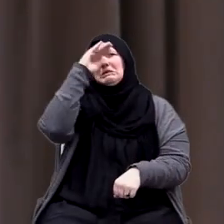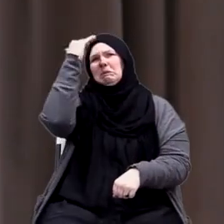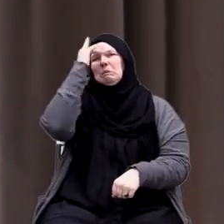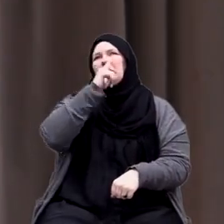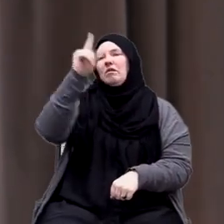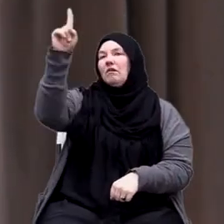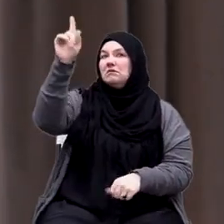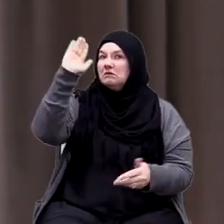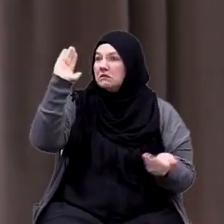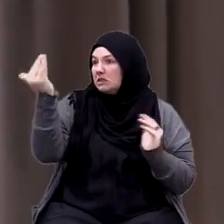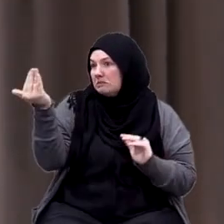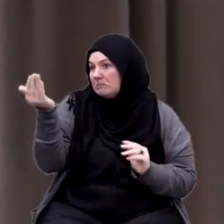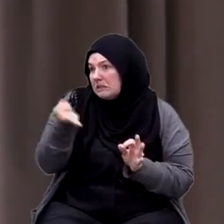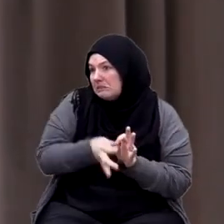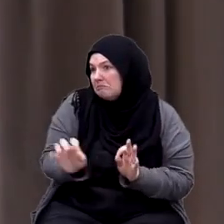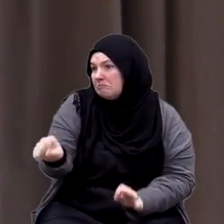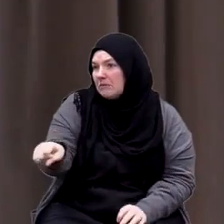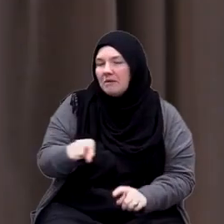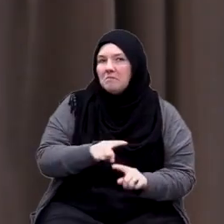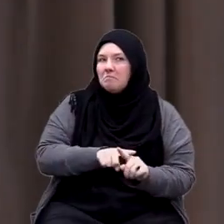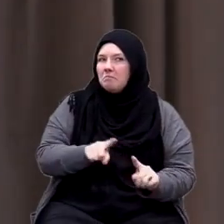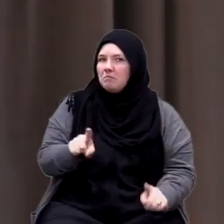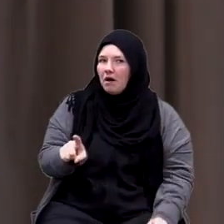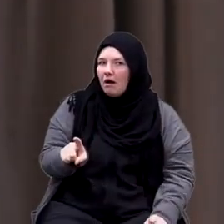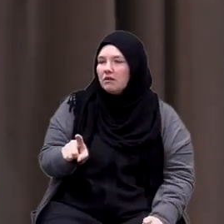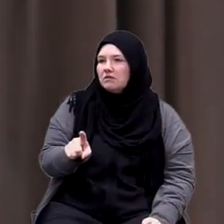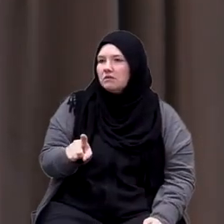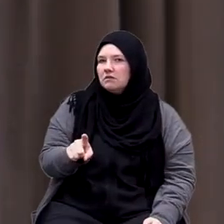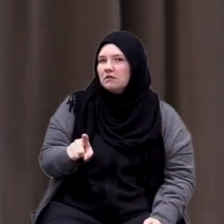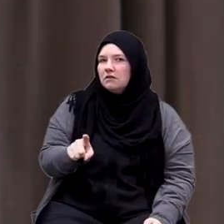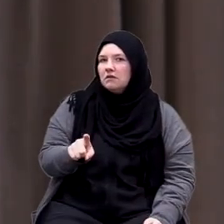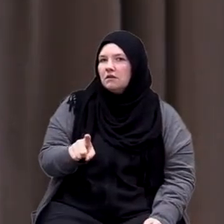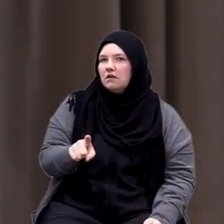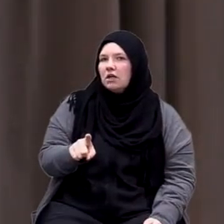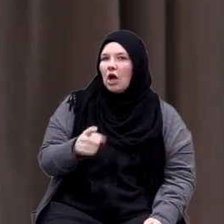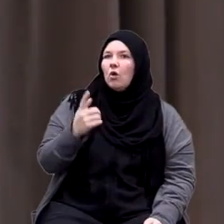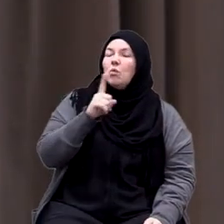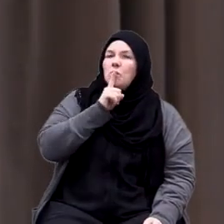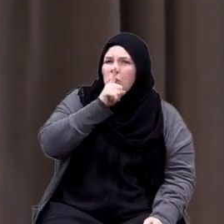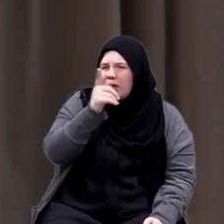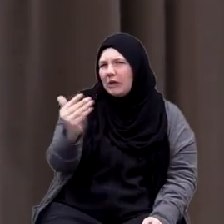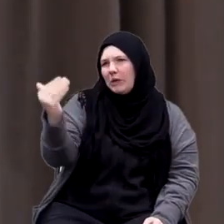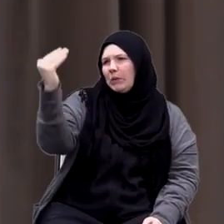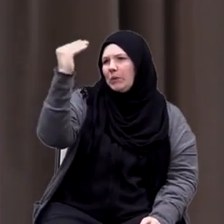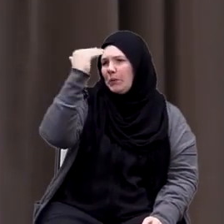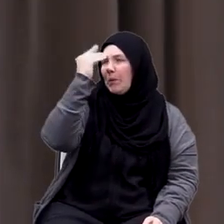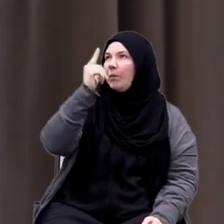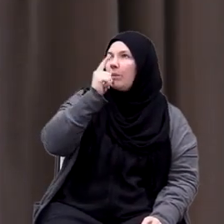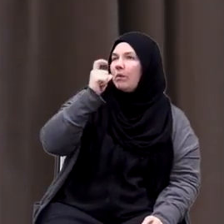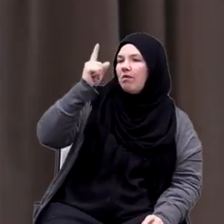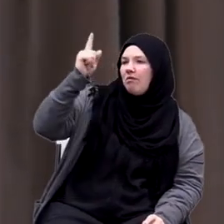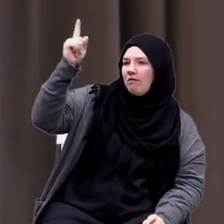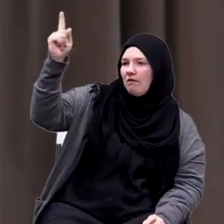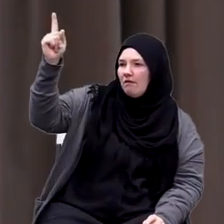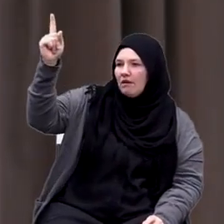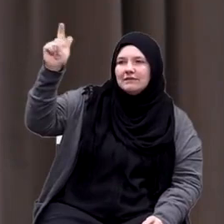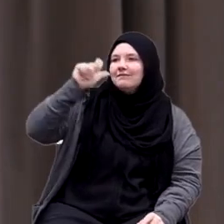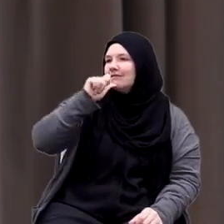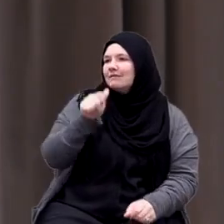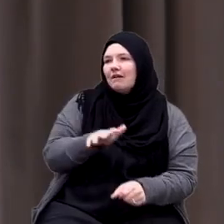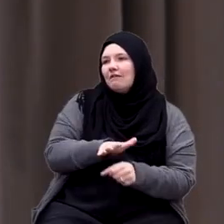It looks simple. But the reality that goes with this statement is, it is not